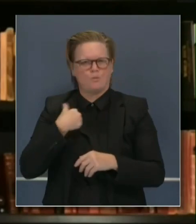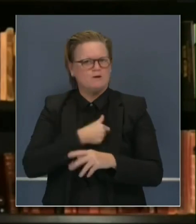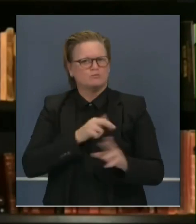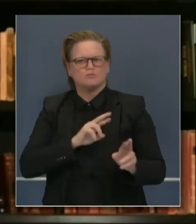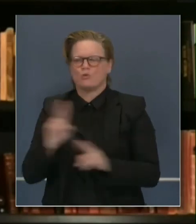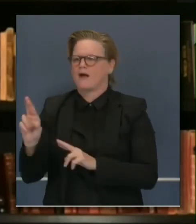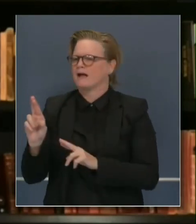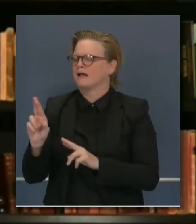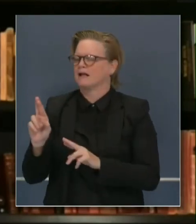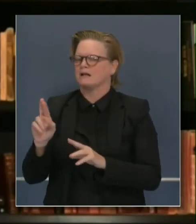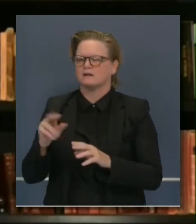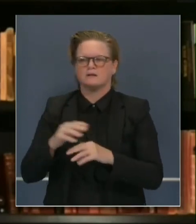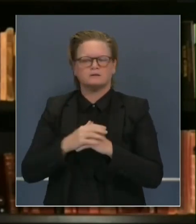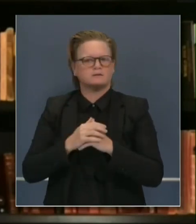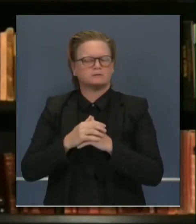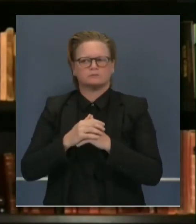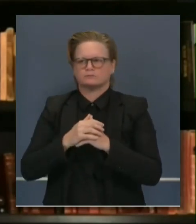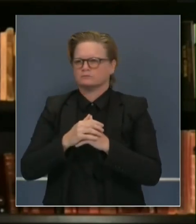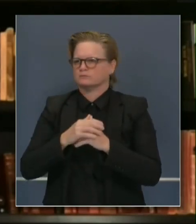And we have all the confidence the